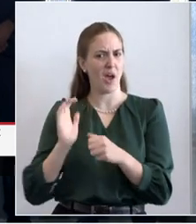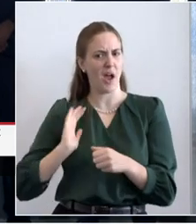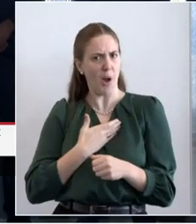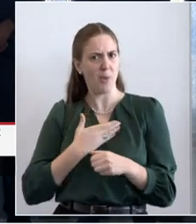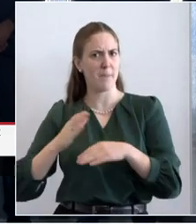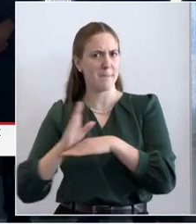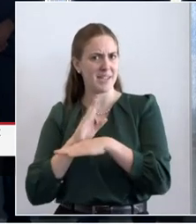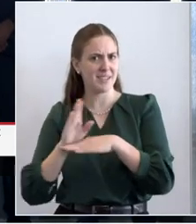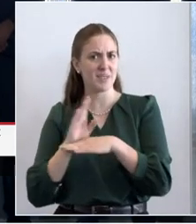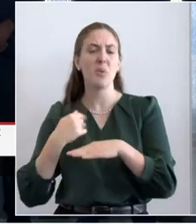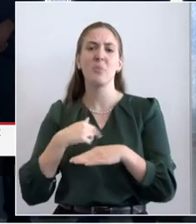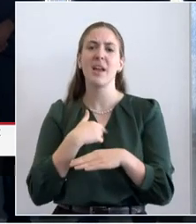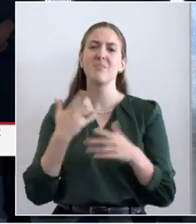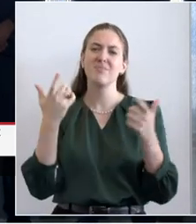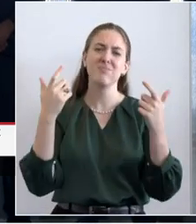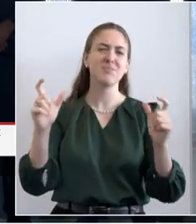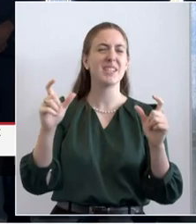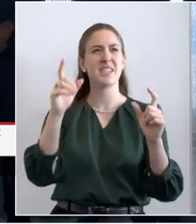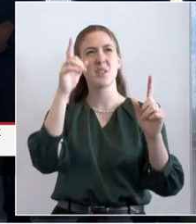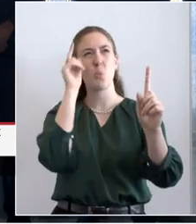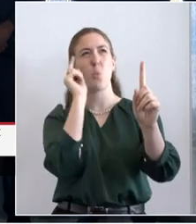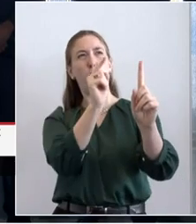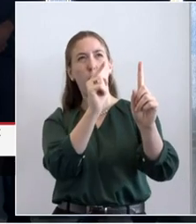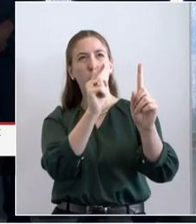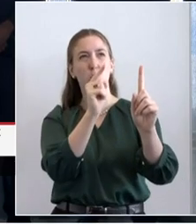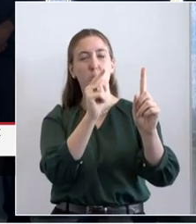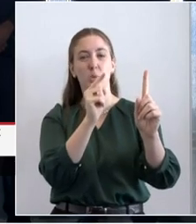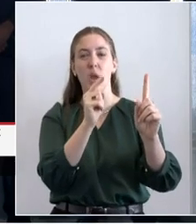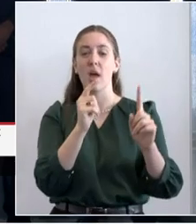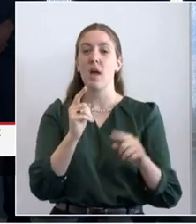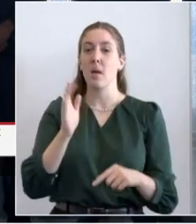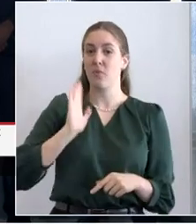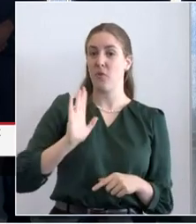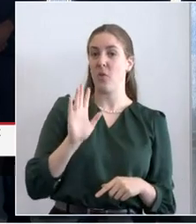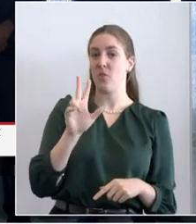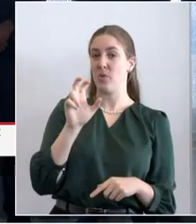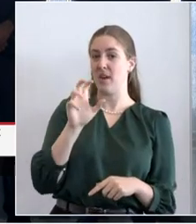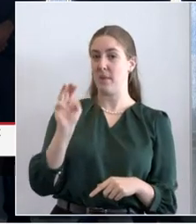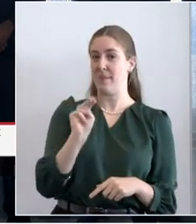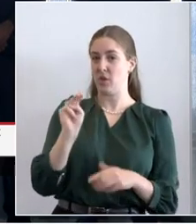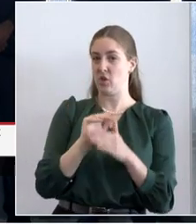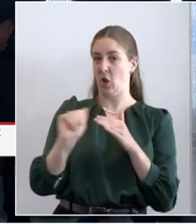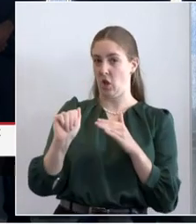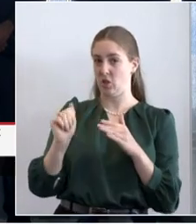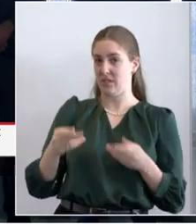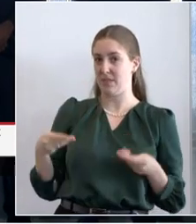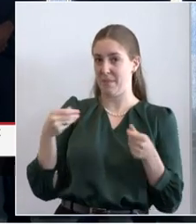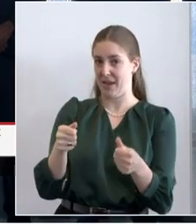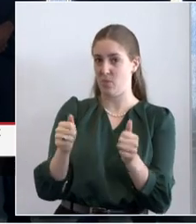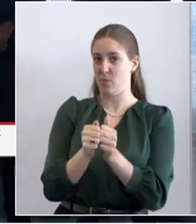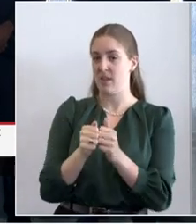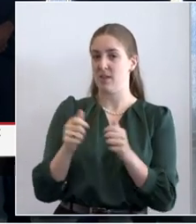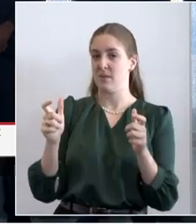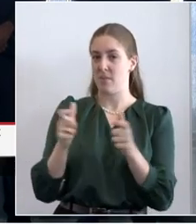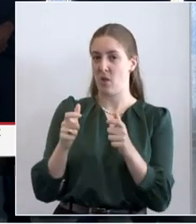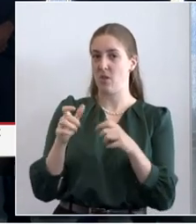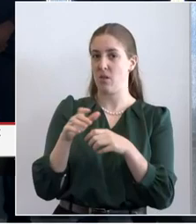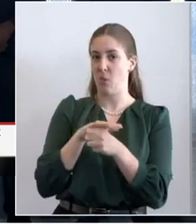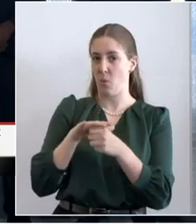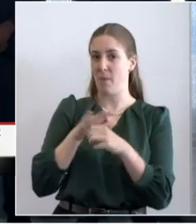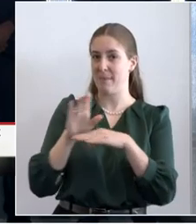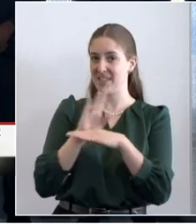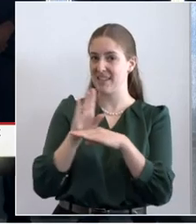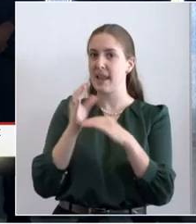big goals, and because we set those goals, we went from $300 million to spend with our small and local businesses to